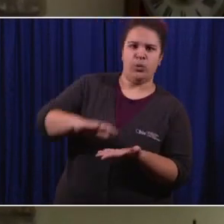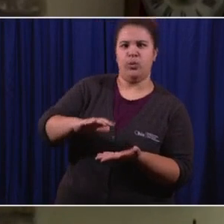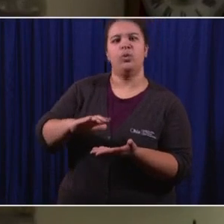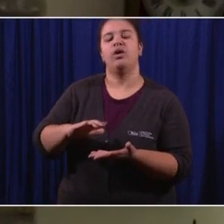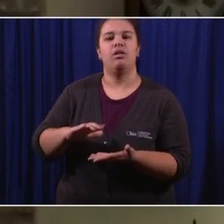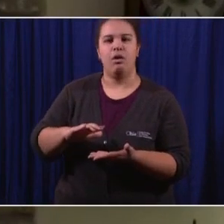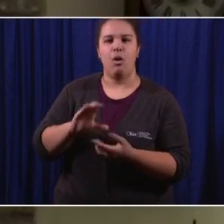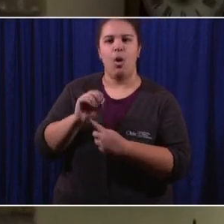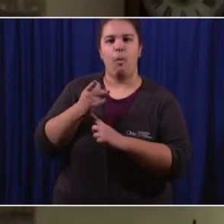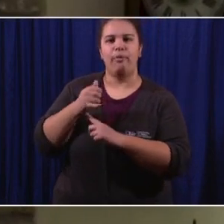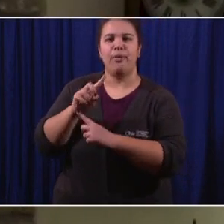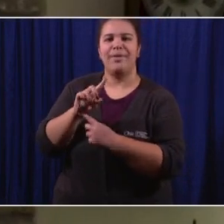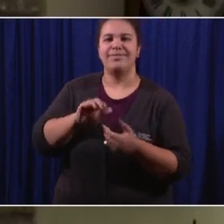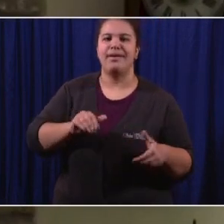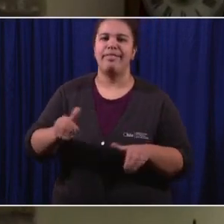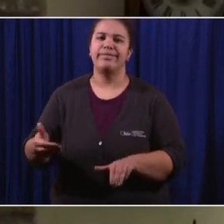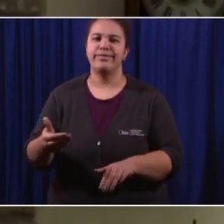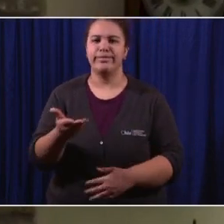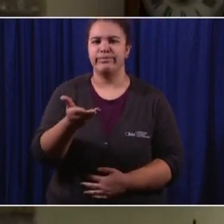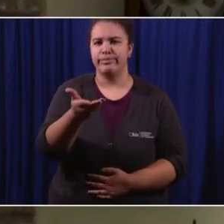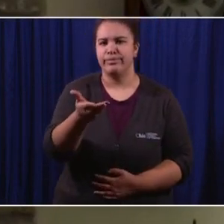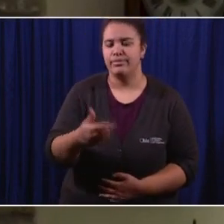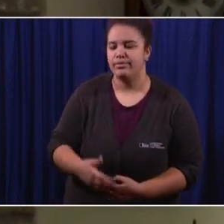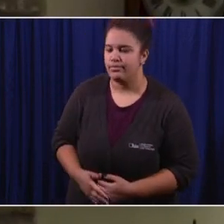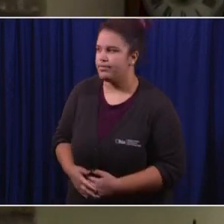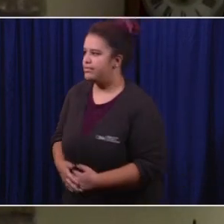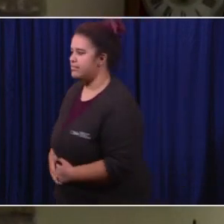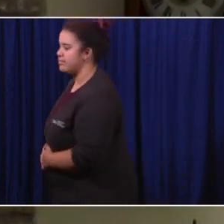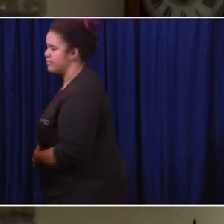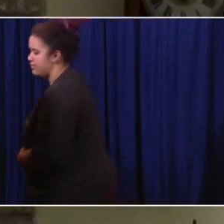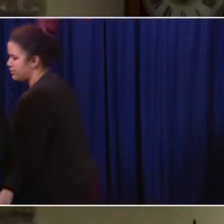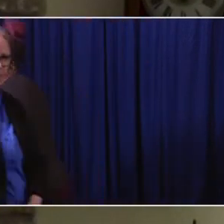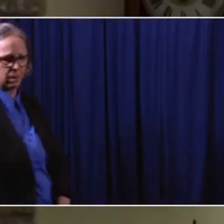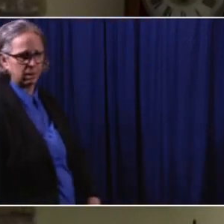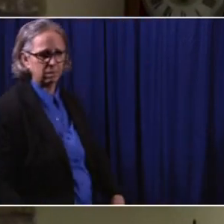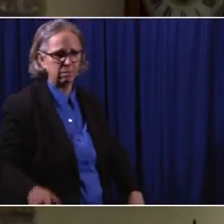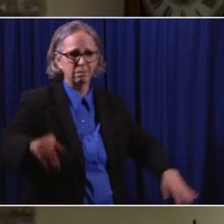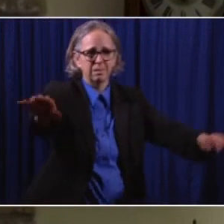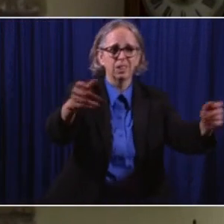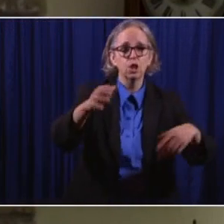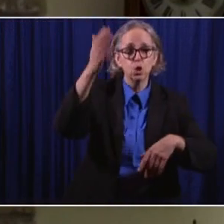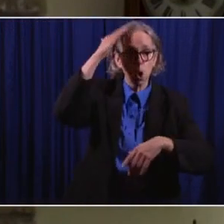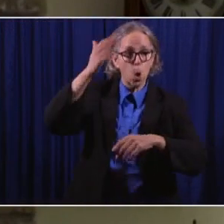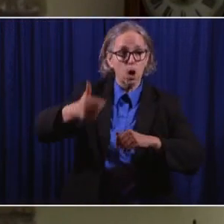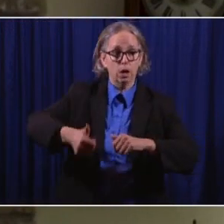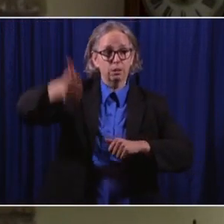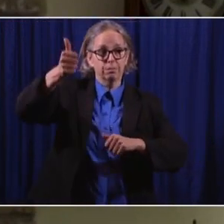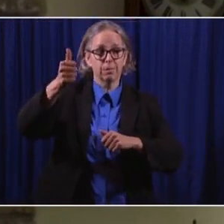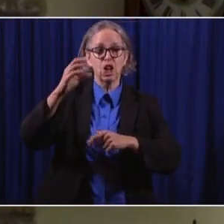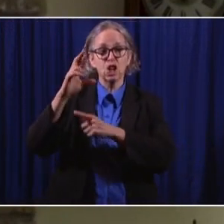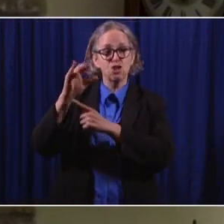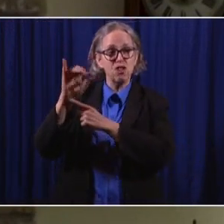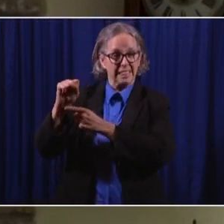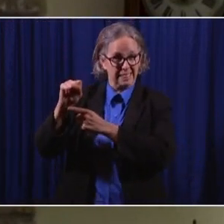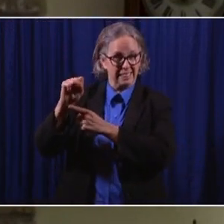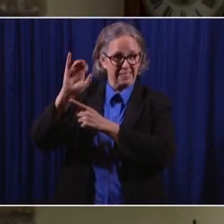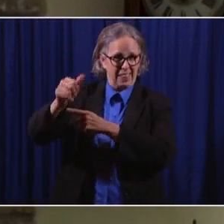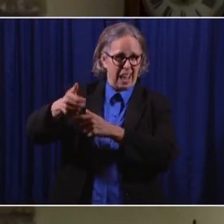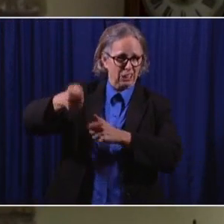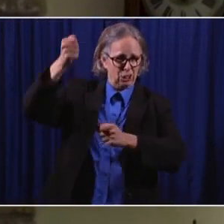focus with Director Chris on that and on mental health. Many times